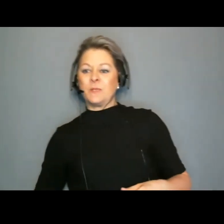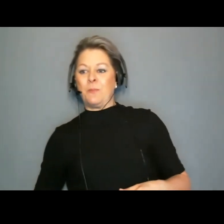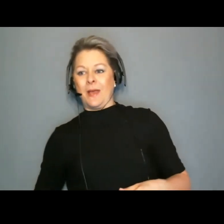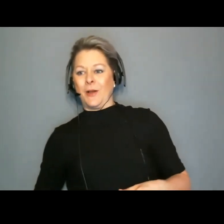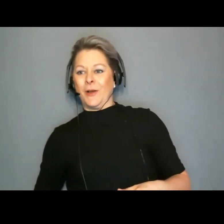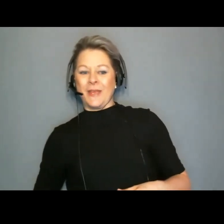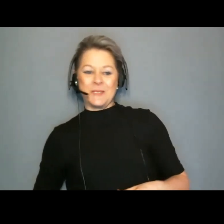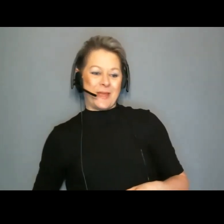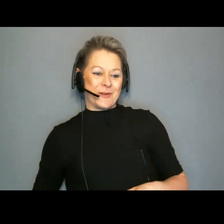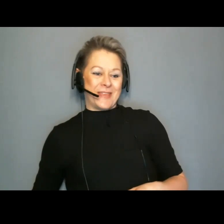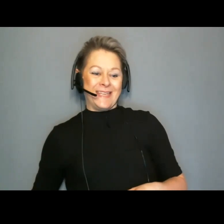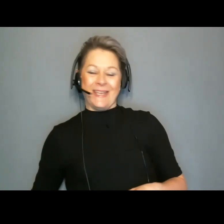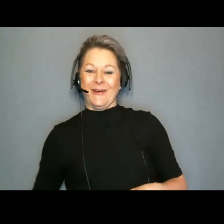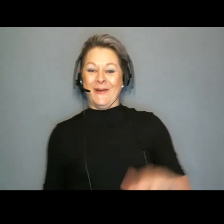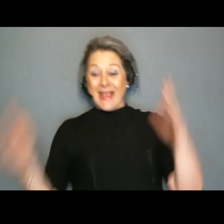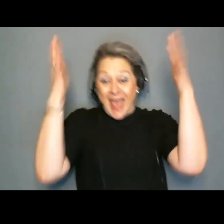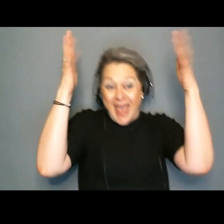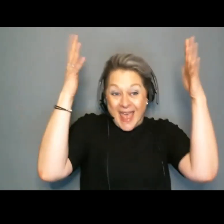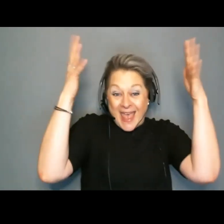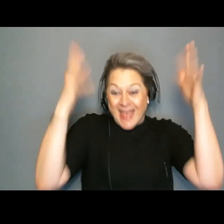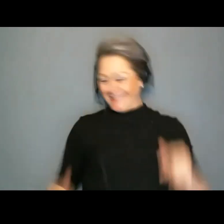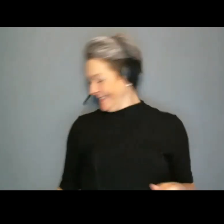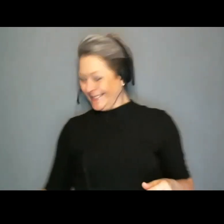Oh, that's better. That's better. Yay. Thank you.